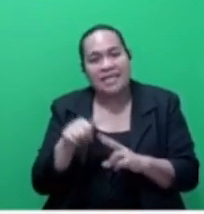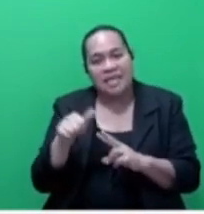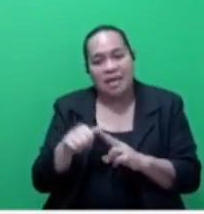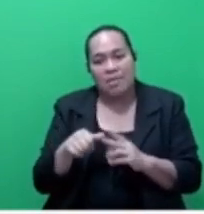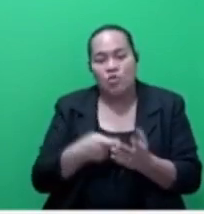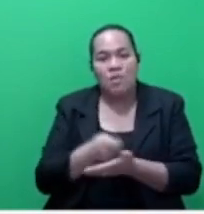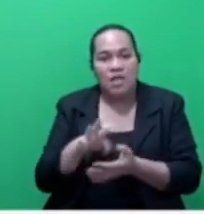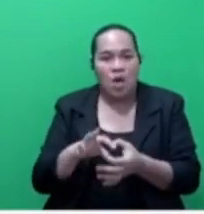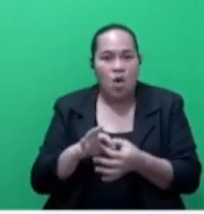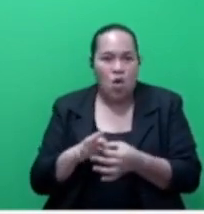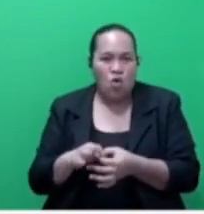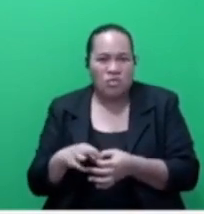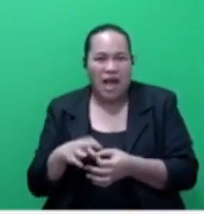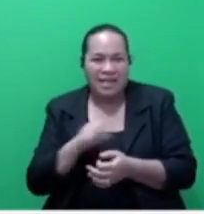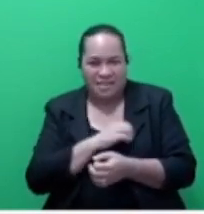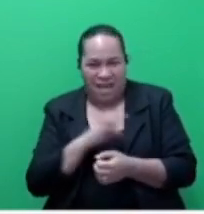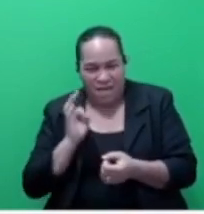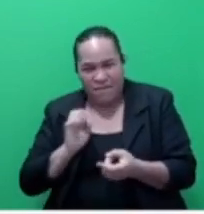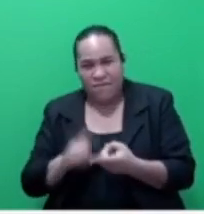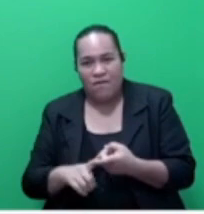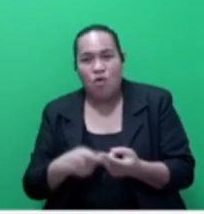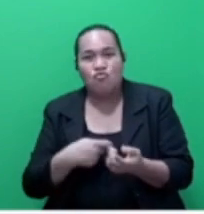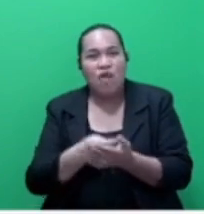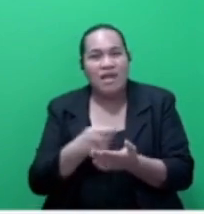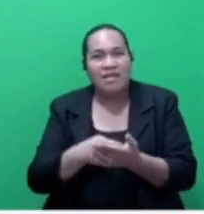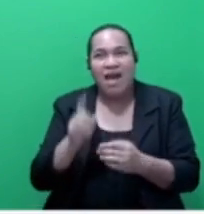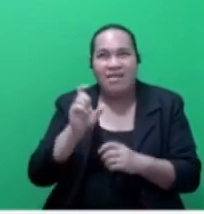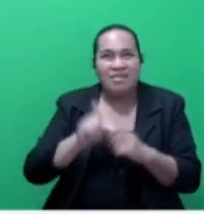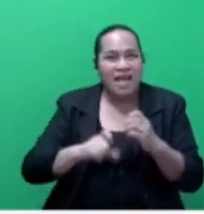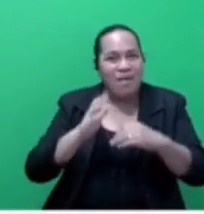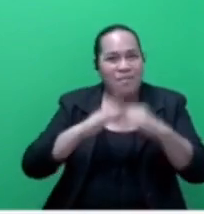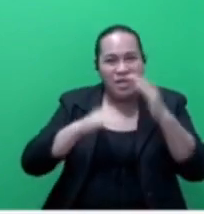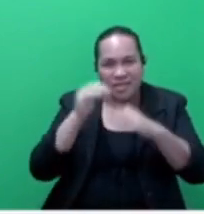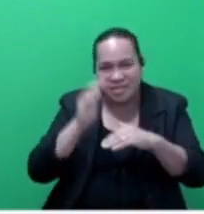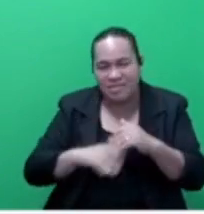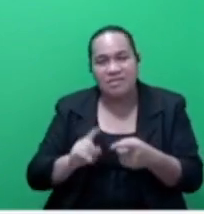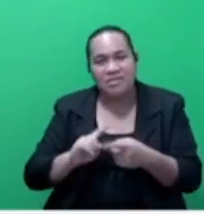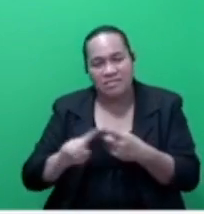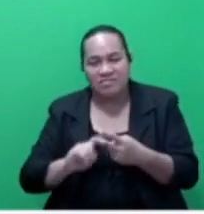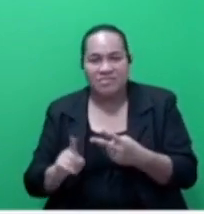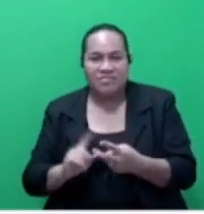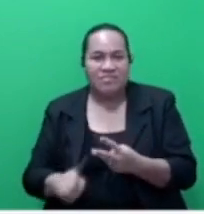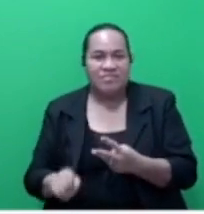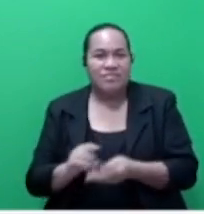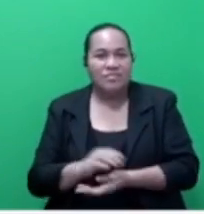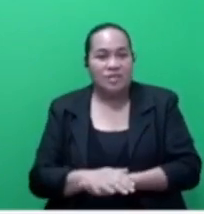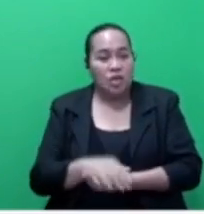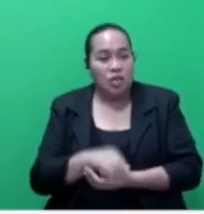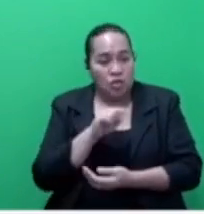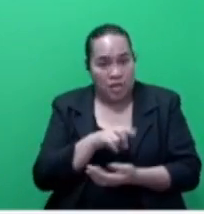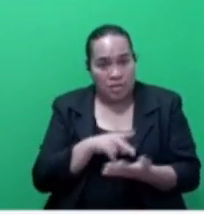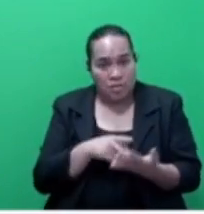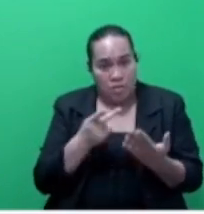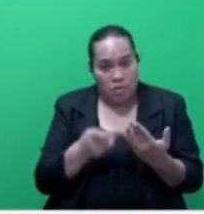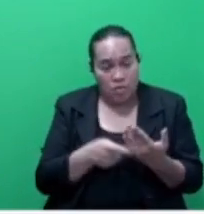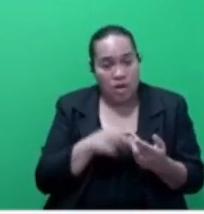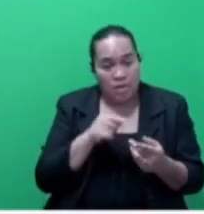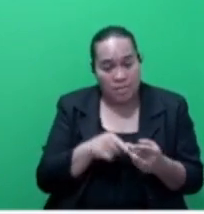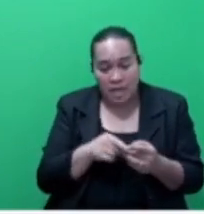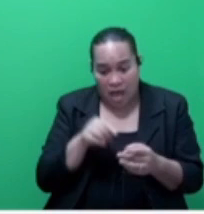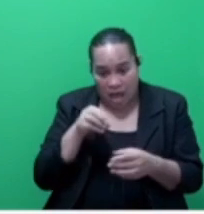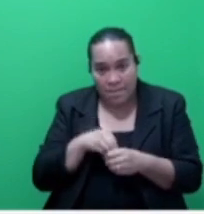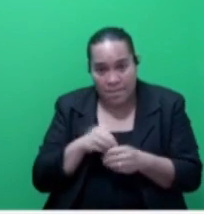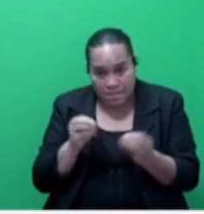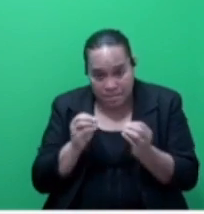costs, rental costs, utility bills, purchase of stock, etc. Under the scheme, sir, existing micro businesses